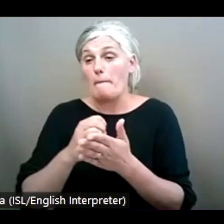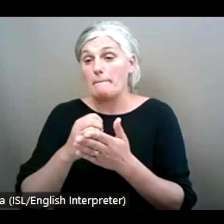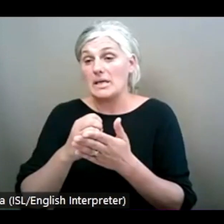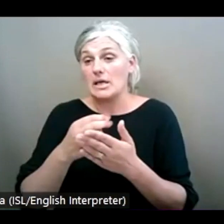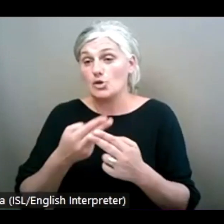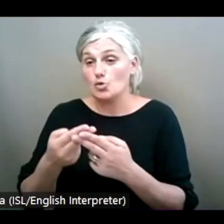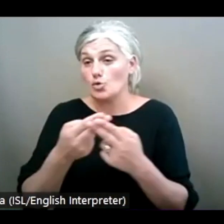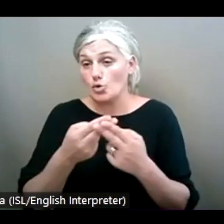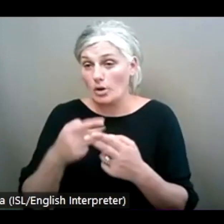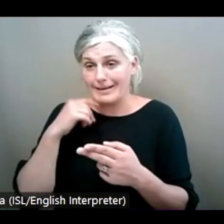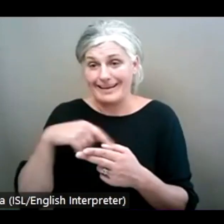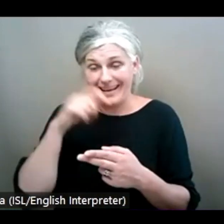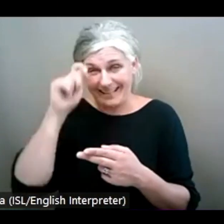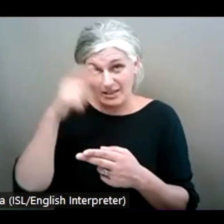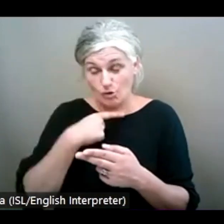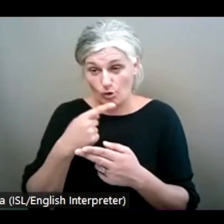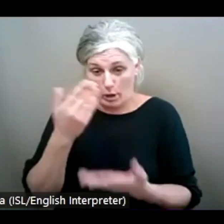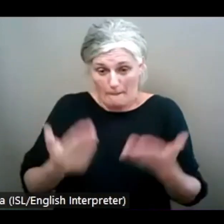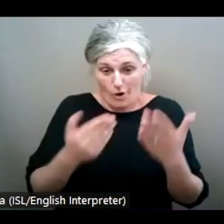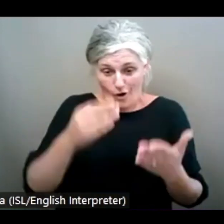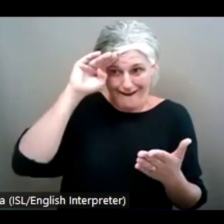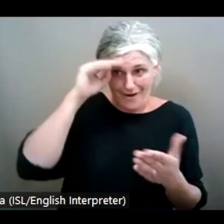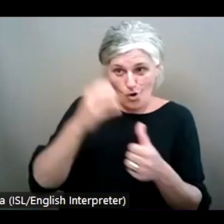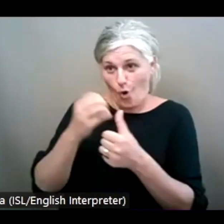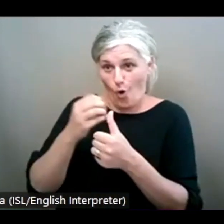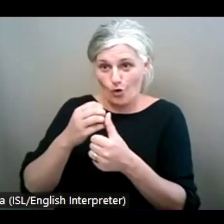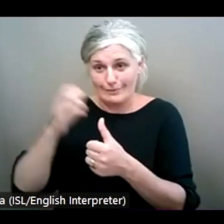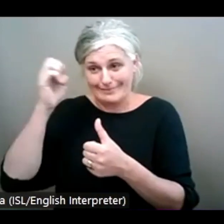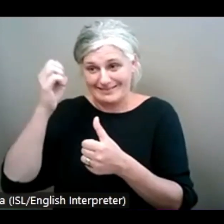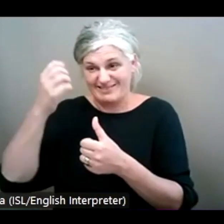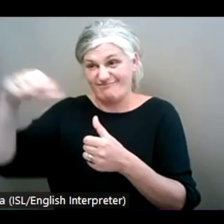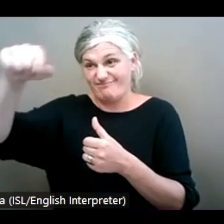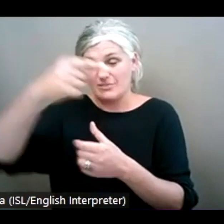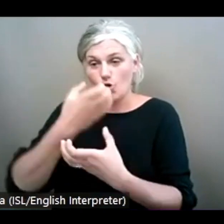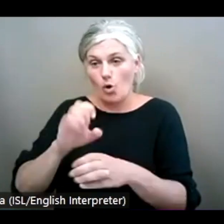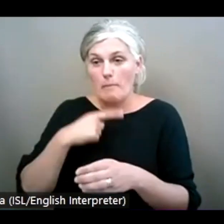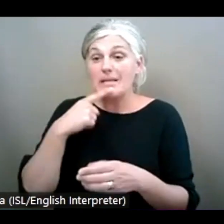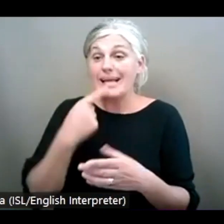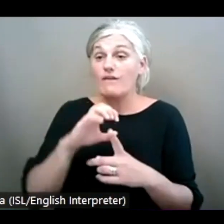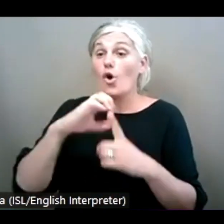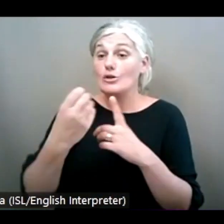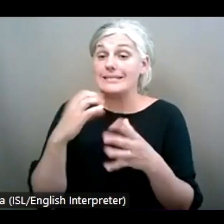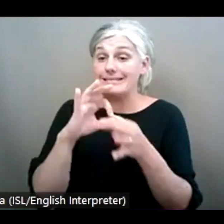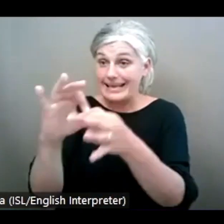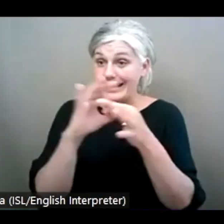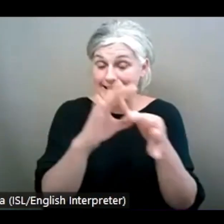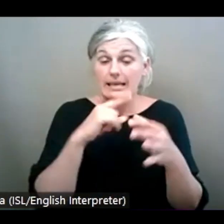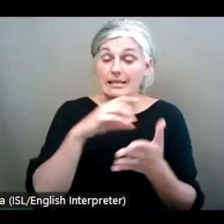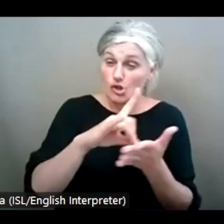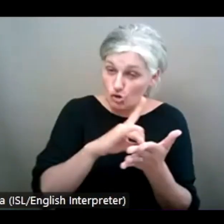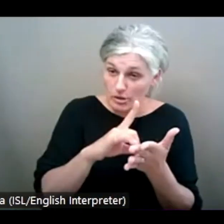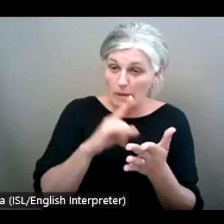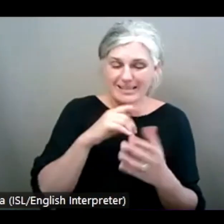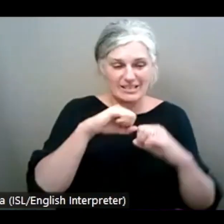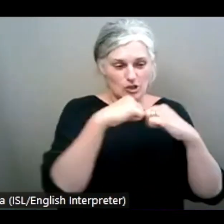because I think it's unhelpful when we compare Ireland to other Anglophone countries, although we have something culturally in common with them. And historically, I think